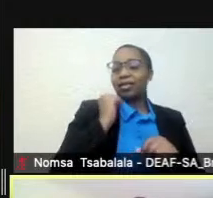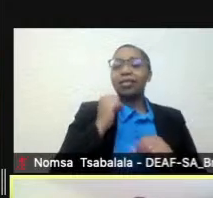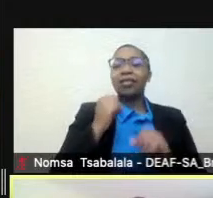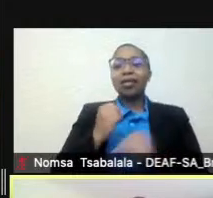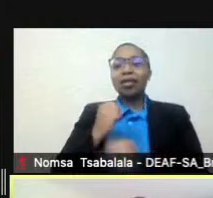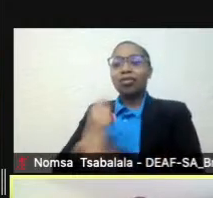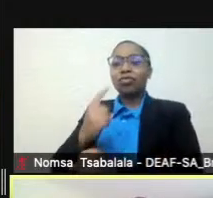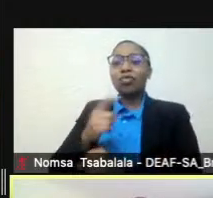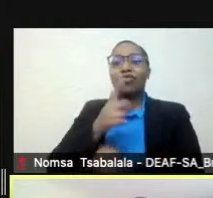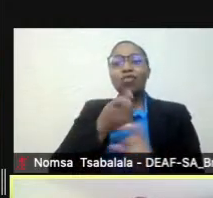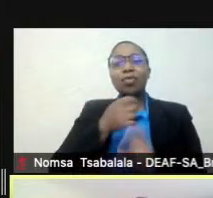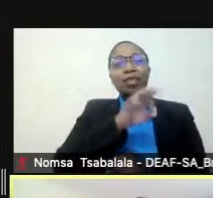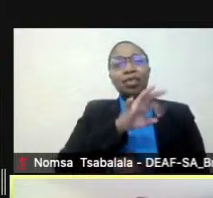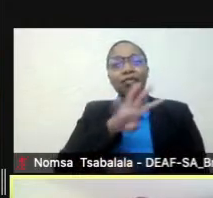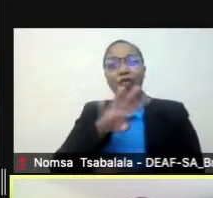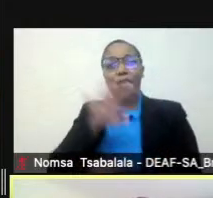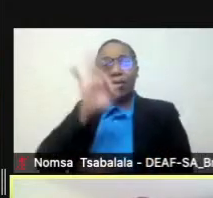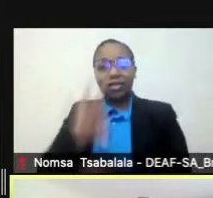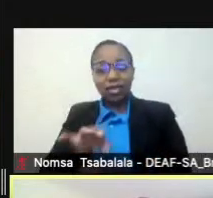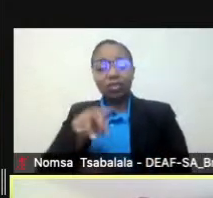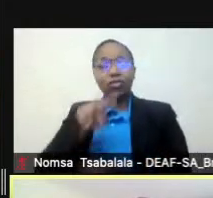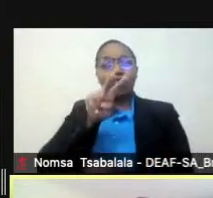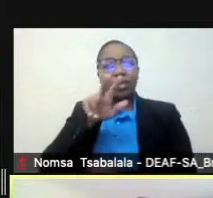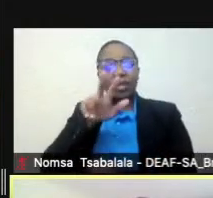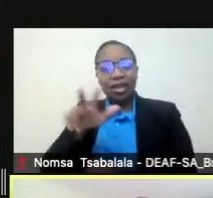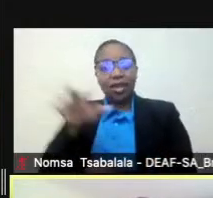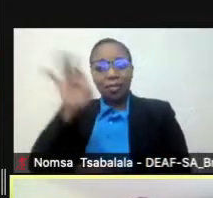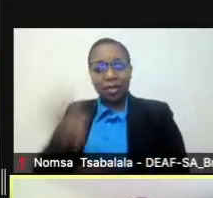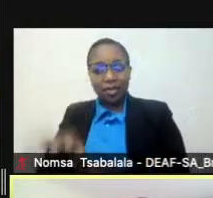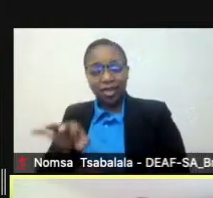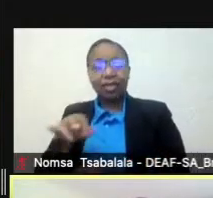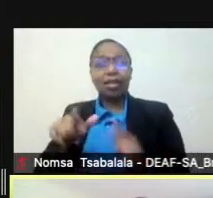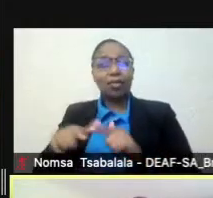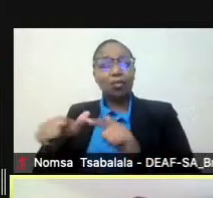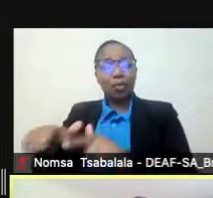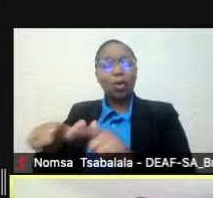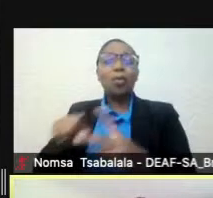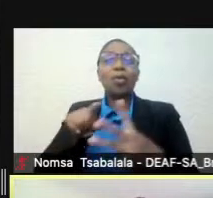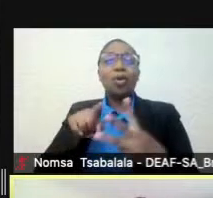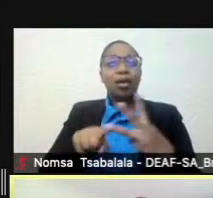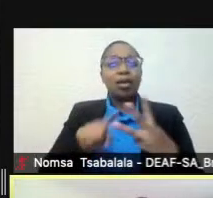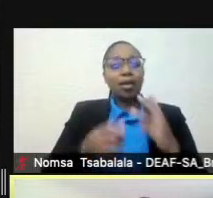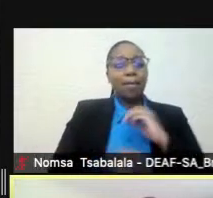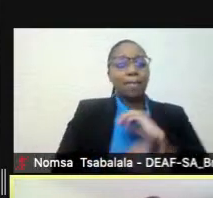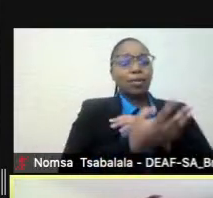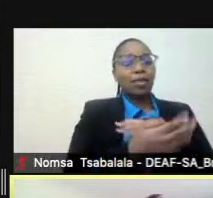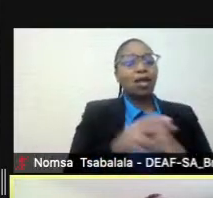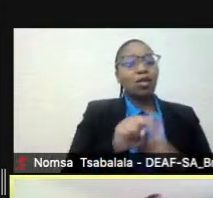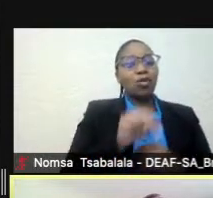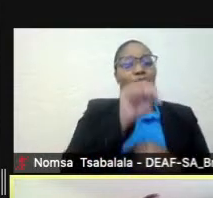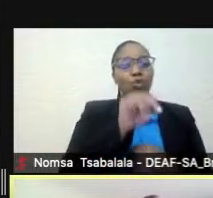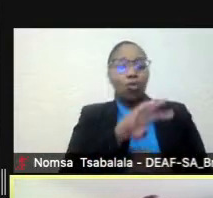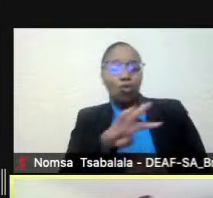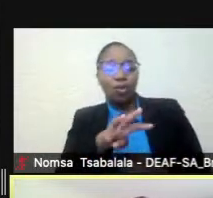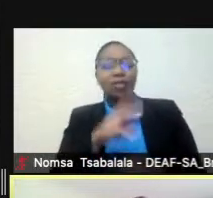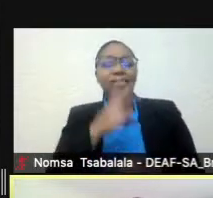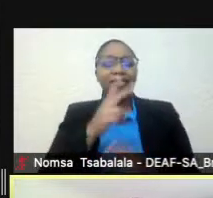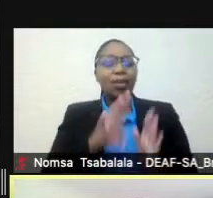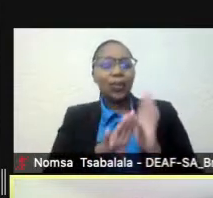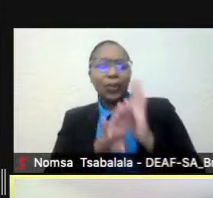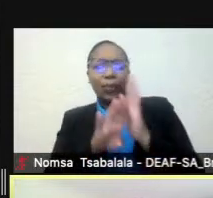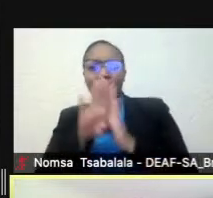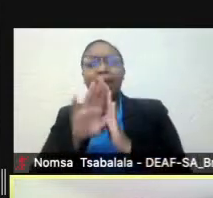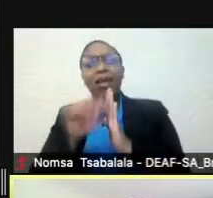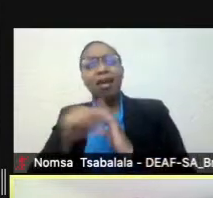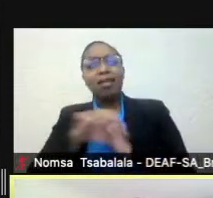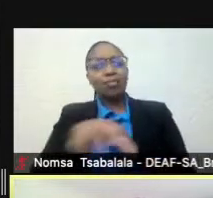in Limpopo, and also over 20% in Mpumalanga and Northwest, and starting to see these increases in the other provinces as